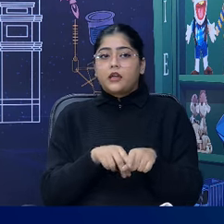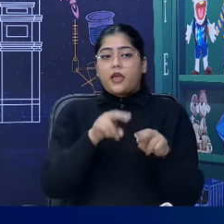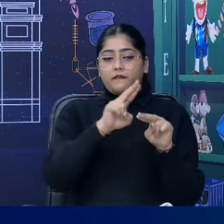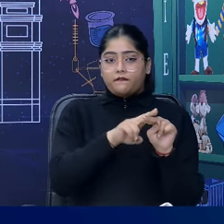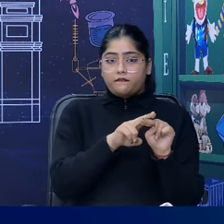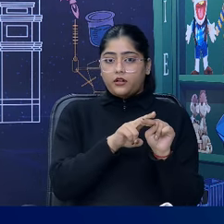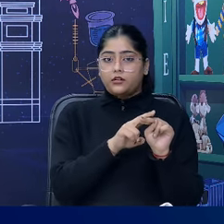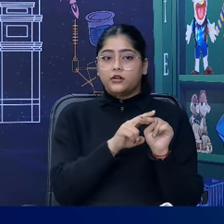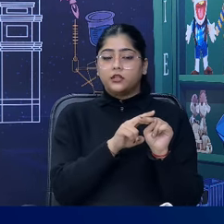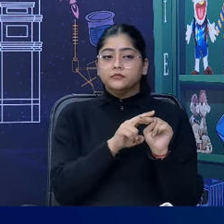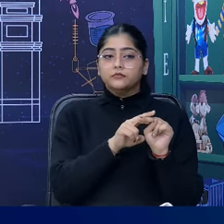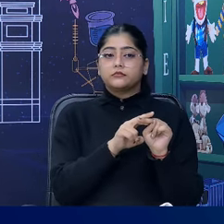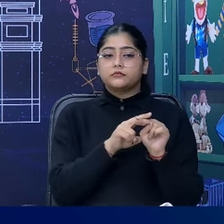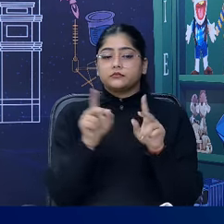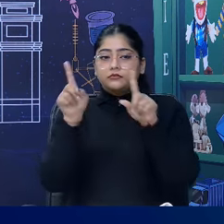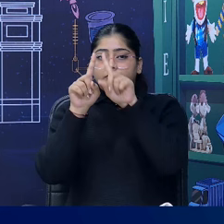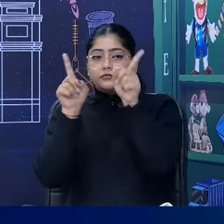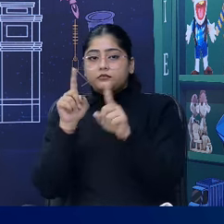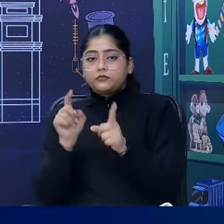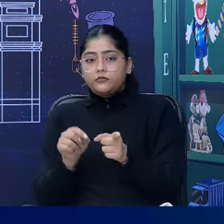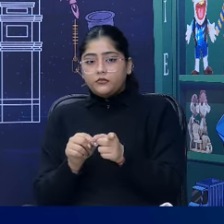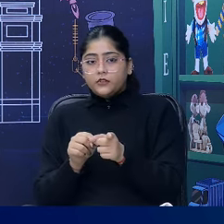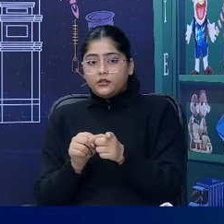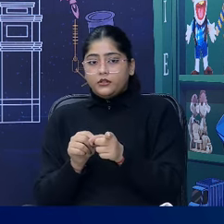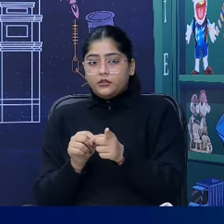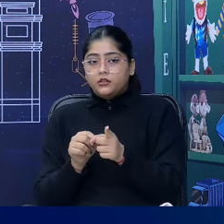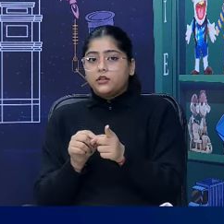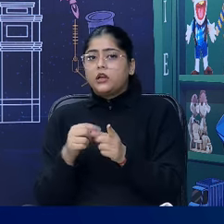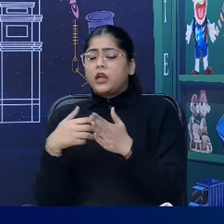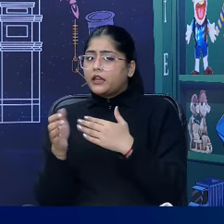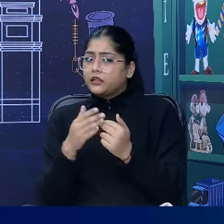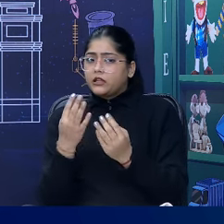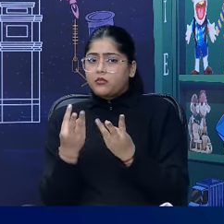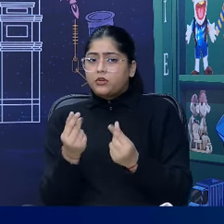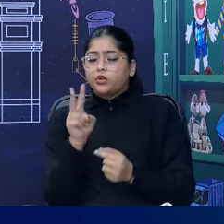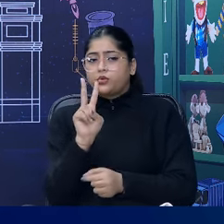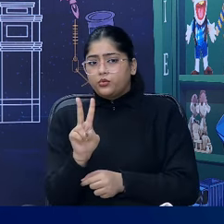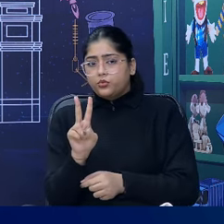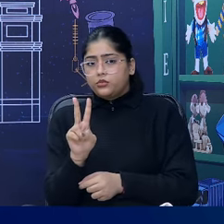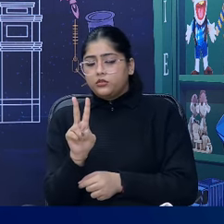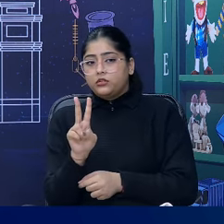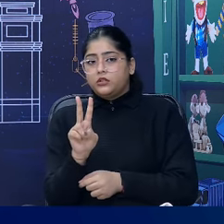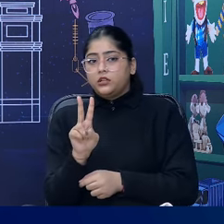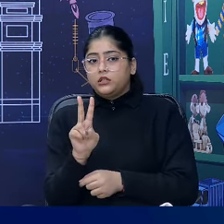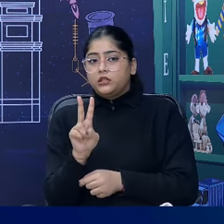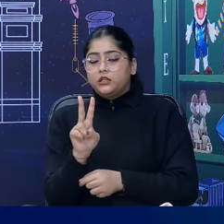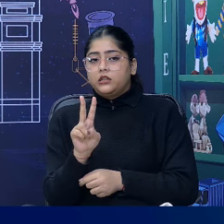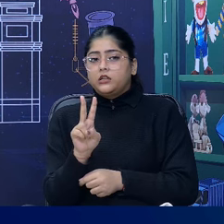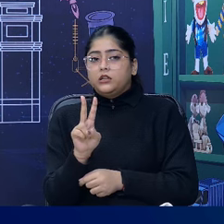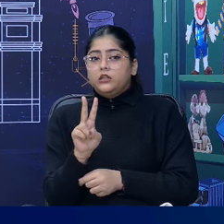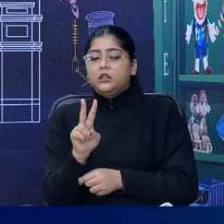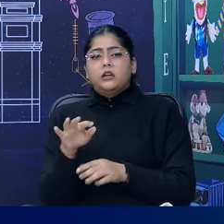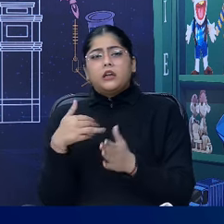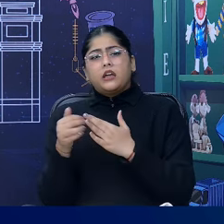is set F, and we can just start from any number like 2. It is not necessarily with 1